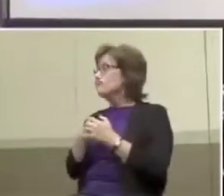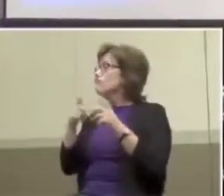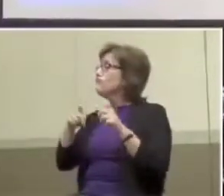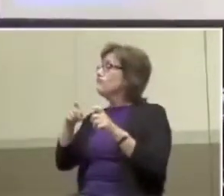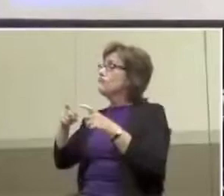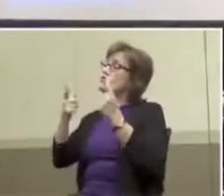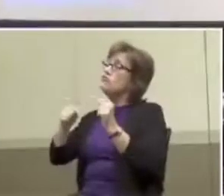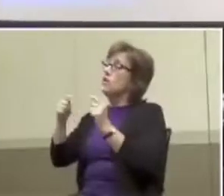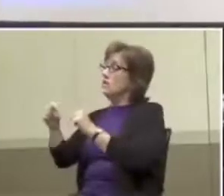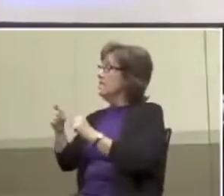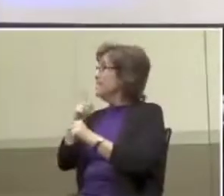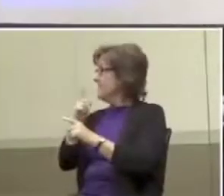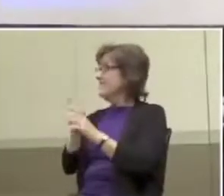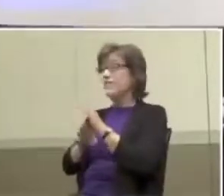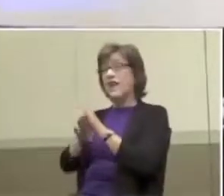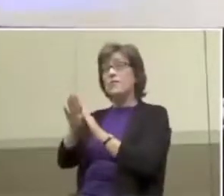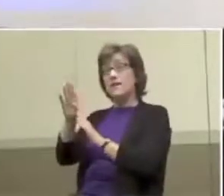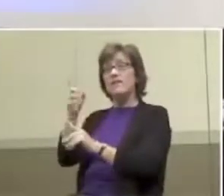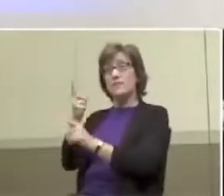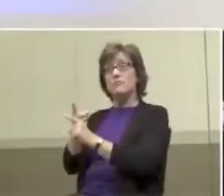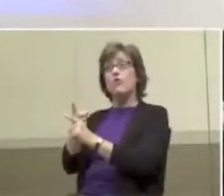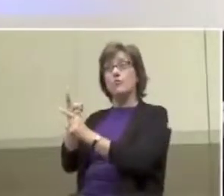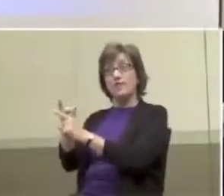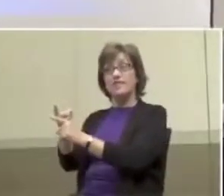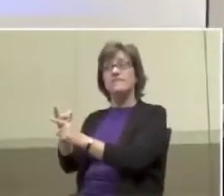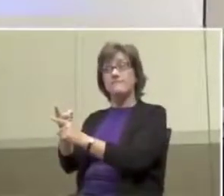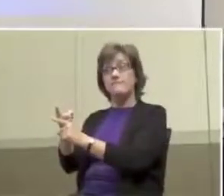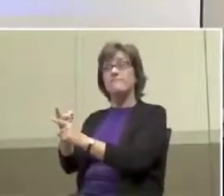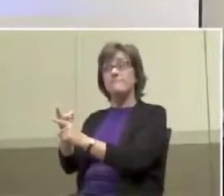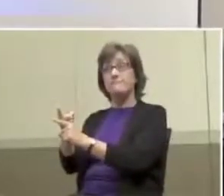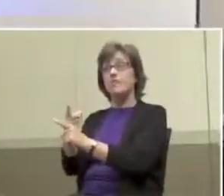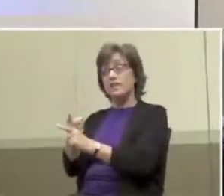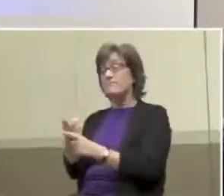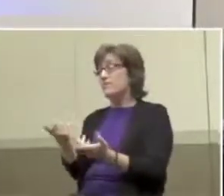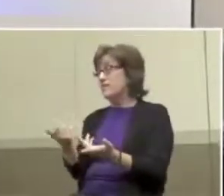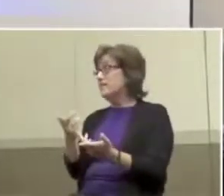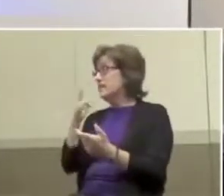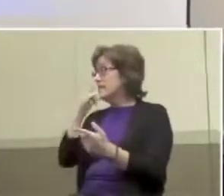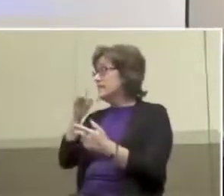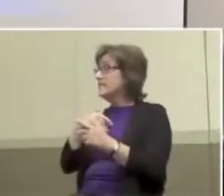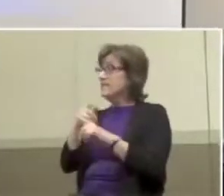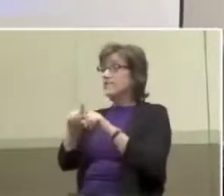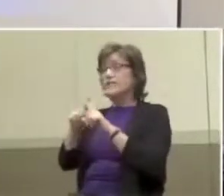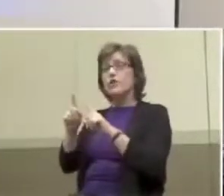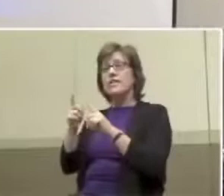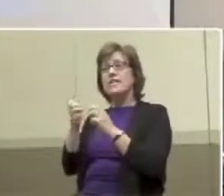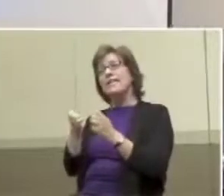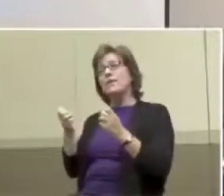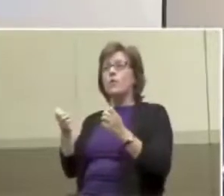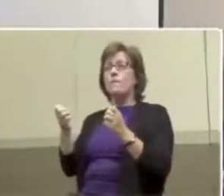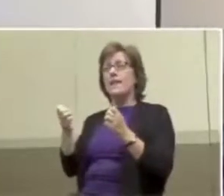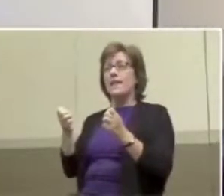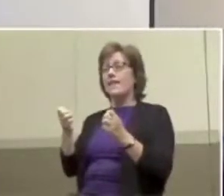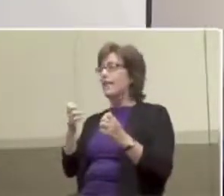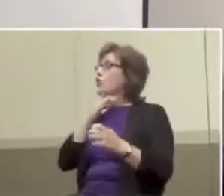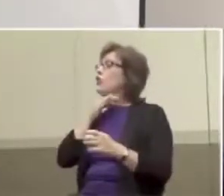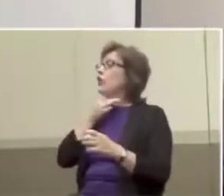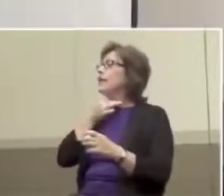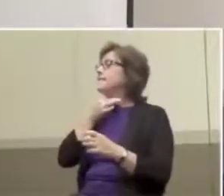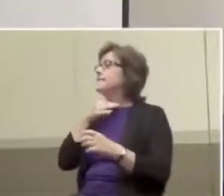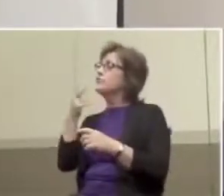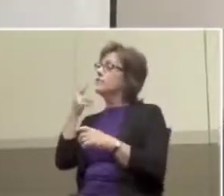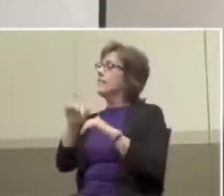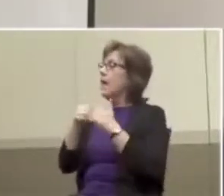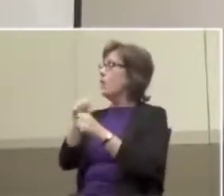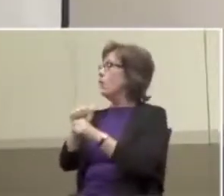Developmentally appropriate, right? Yeah, developmentally appropriate. Kids have different equipment. They're curious about it. They want to see how it works. I can't tell you the